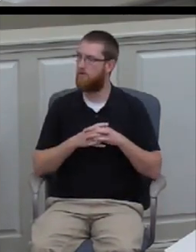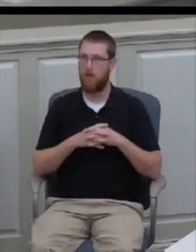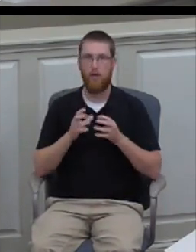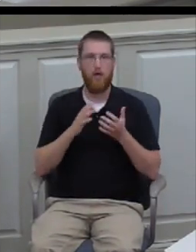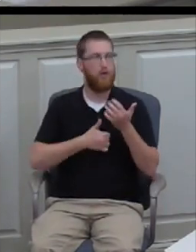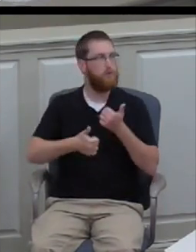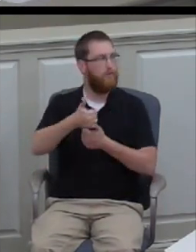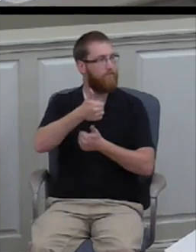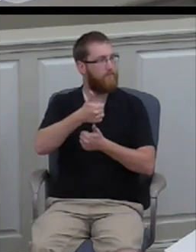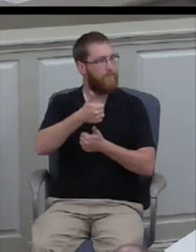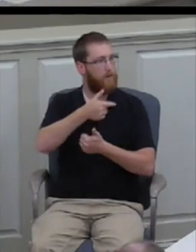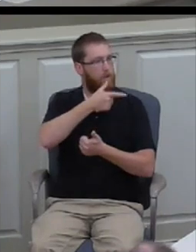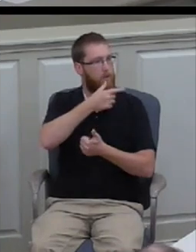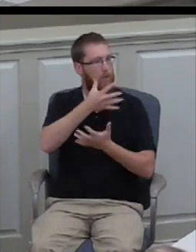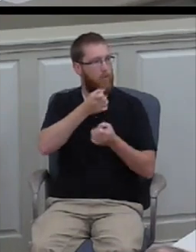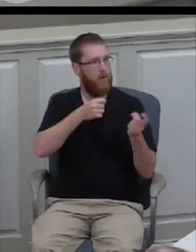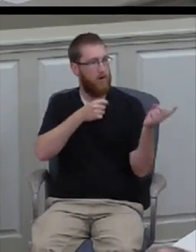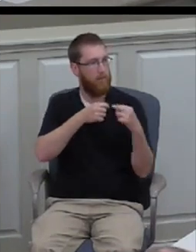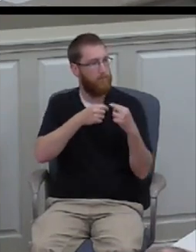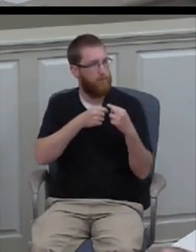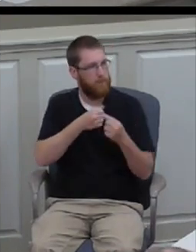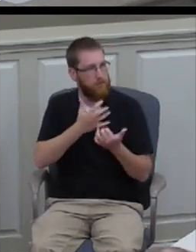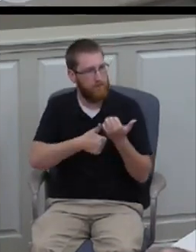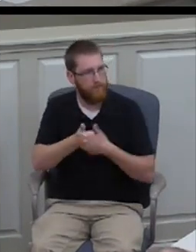Chief, I don't know who you want to. Go